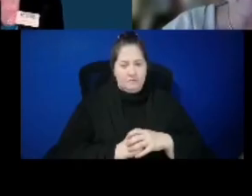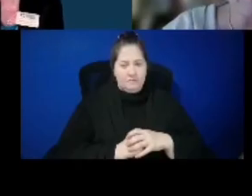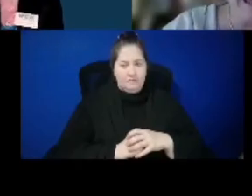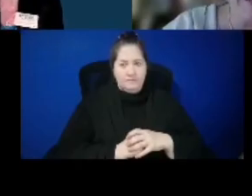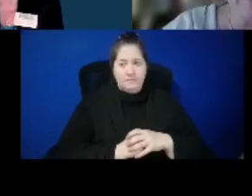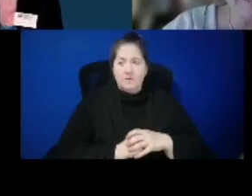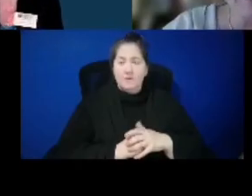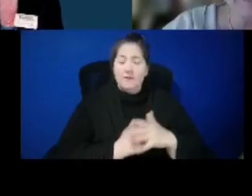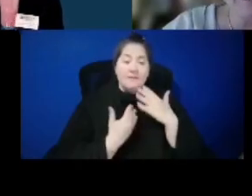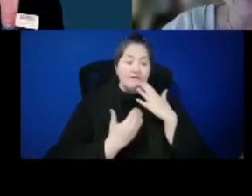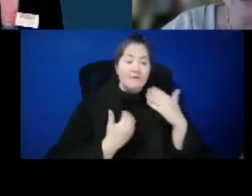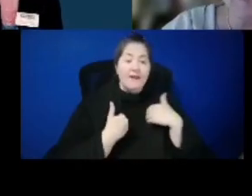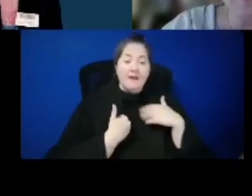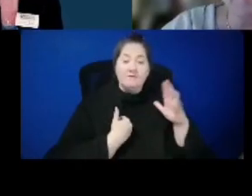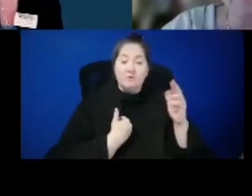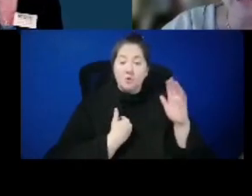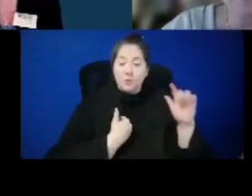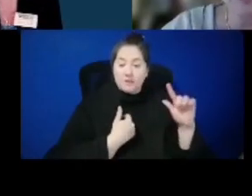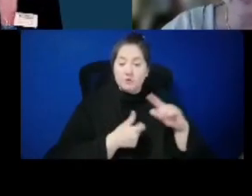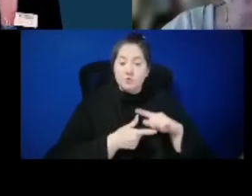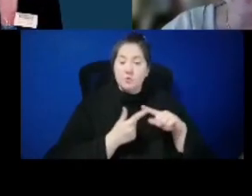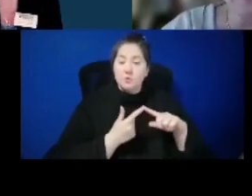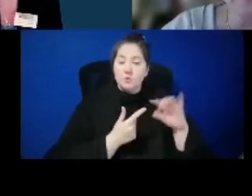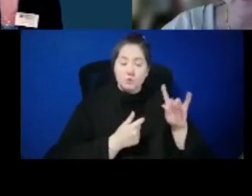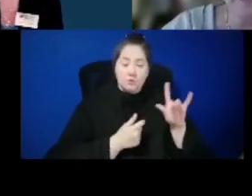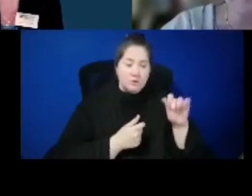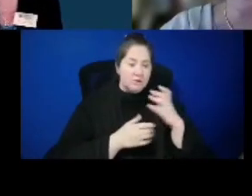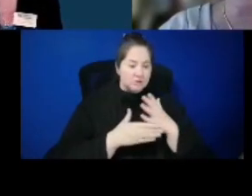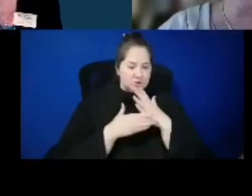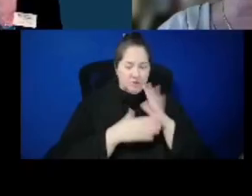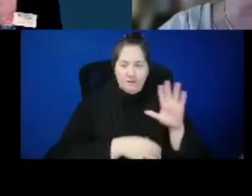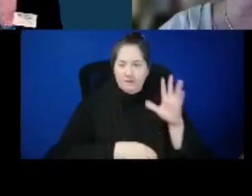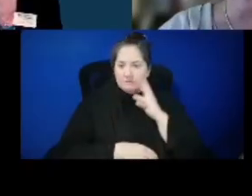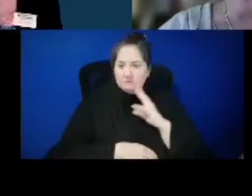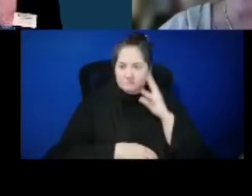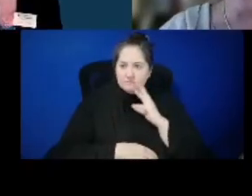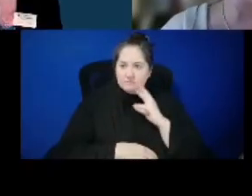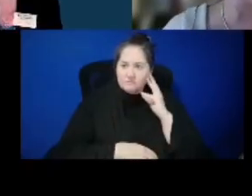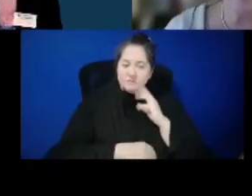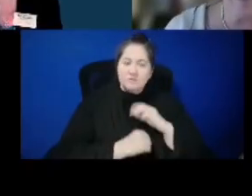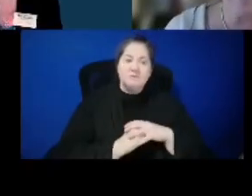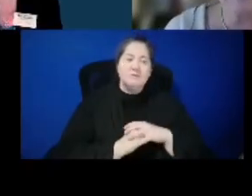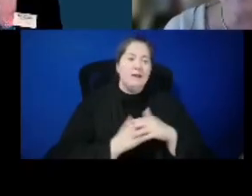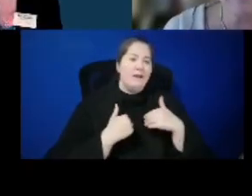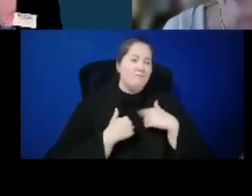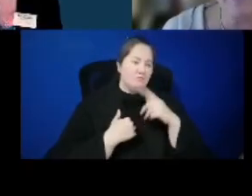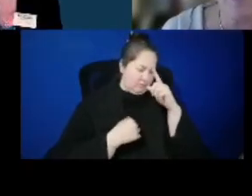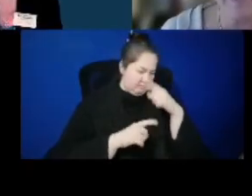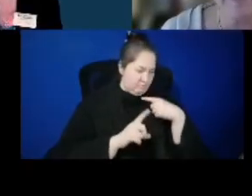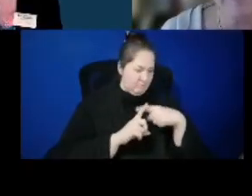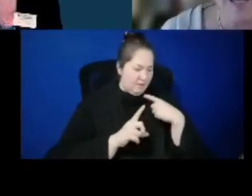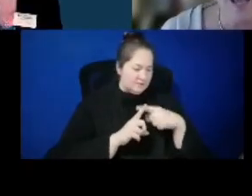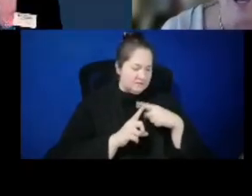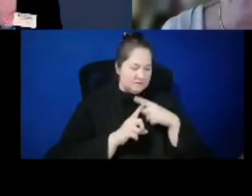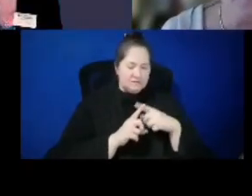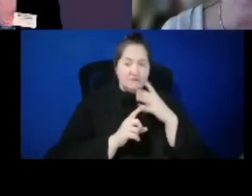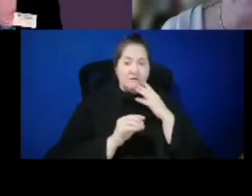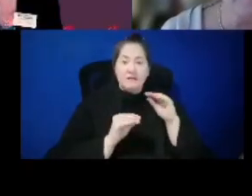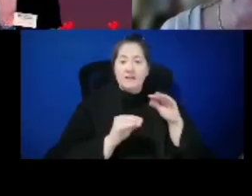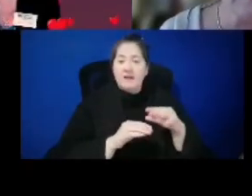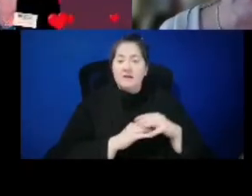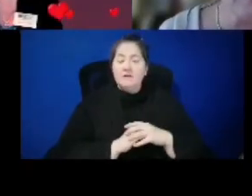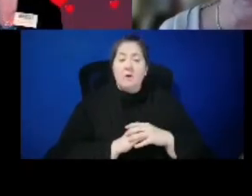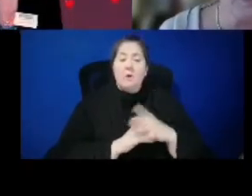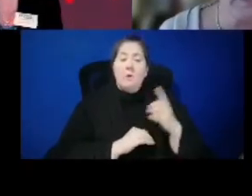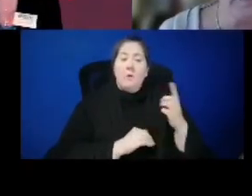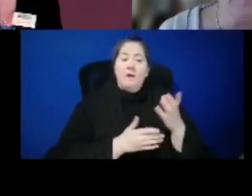We're so thankful to have Rachel and Julie both be able to share their experiences with us and have such a positive light on it.